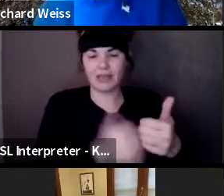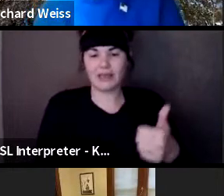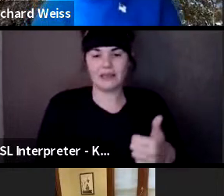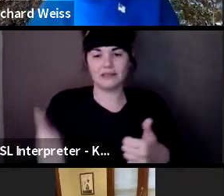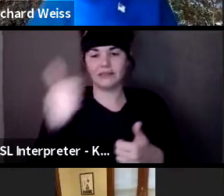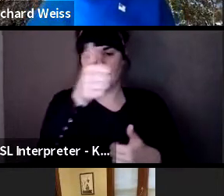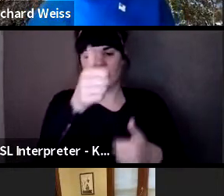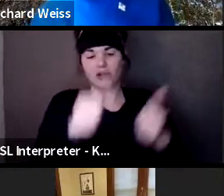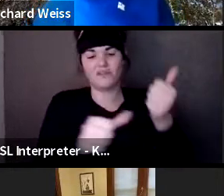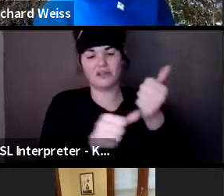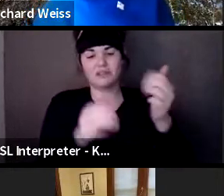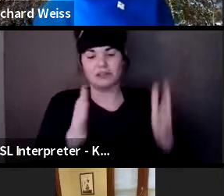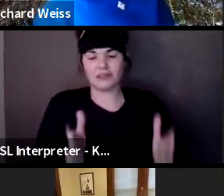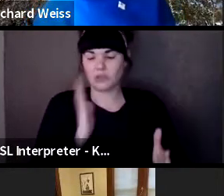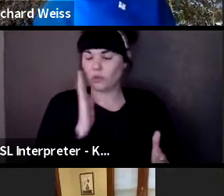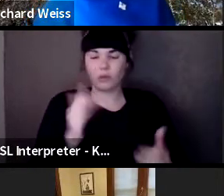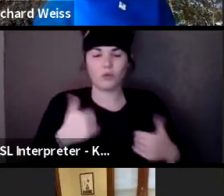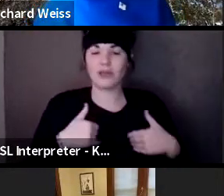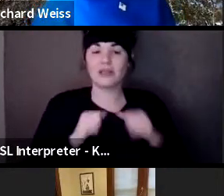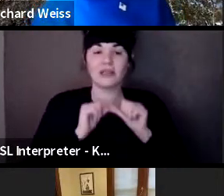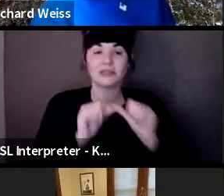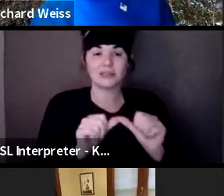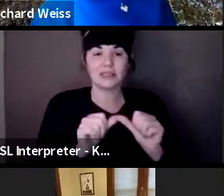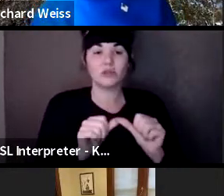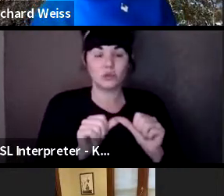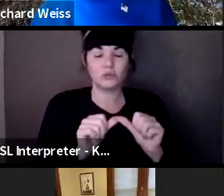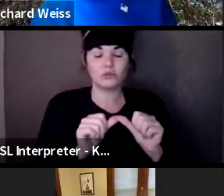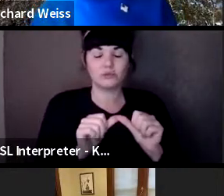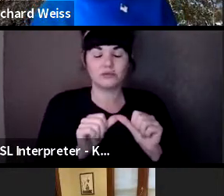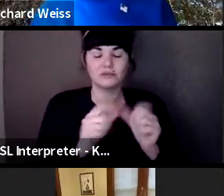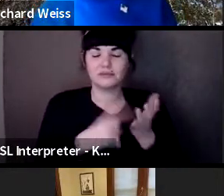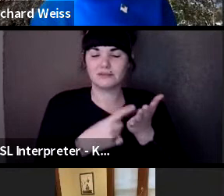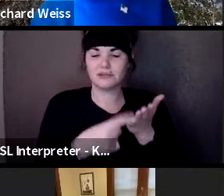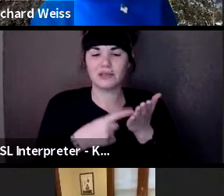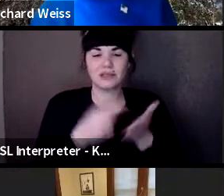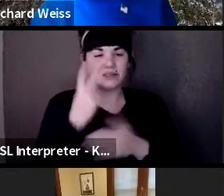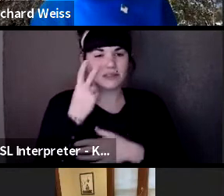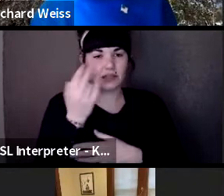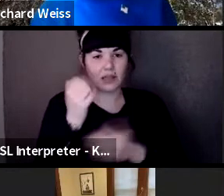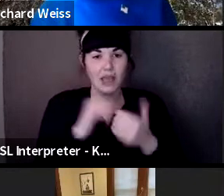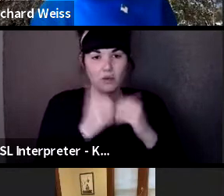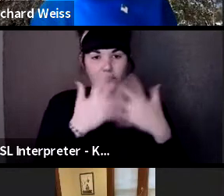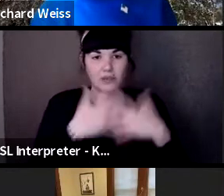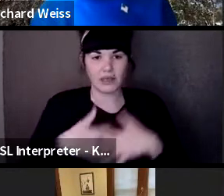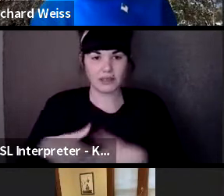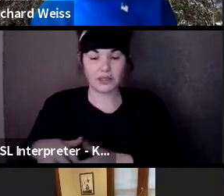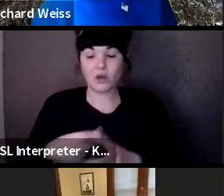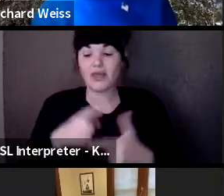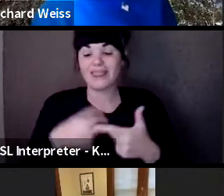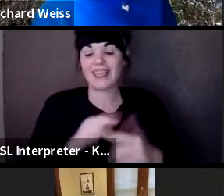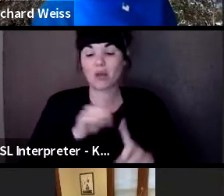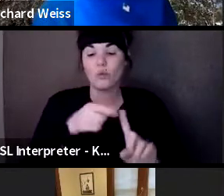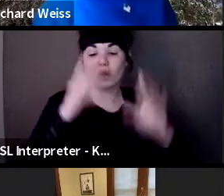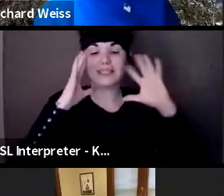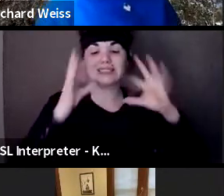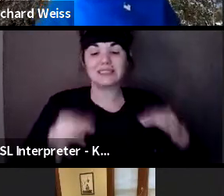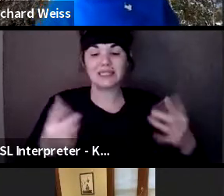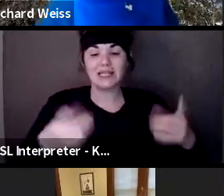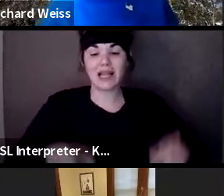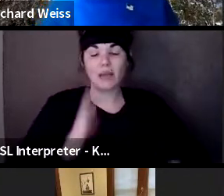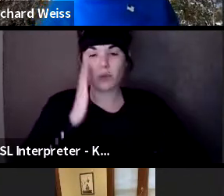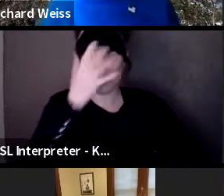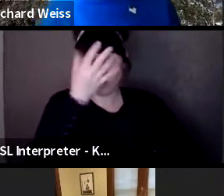to continue to talk, and we'll see how that plays out, and we will certainly let the commission know when decisions are made.